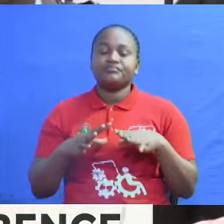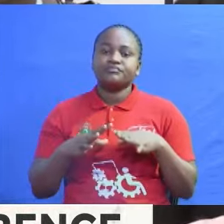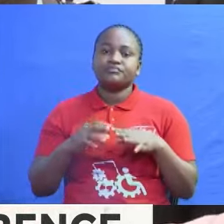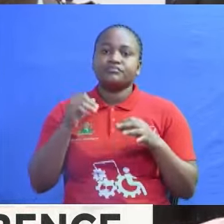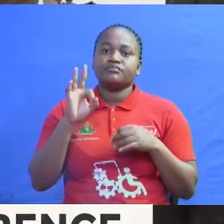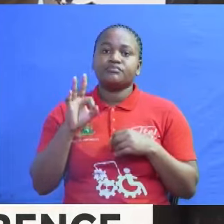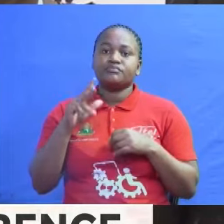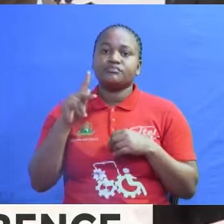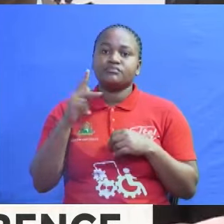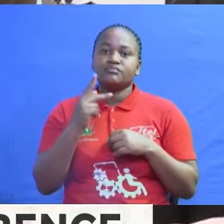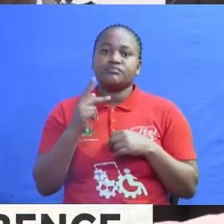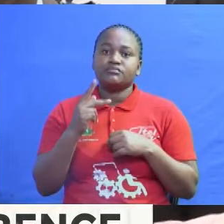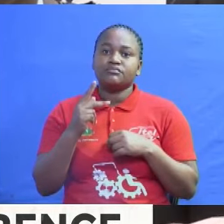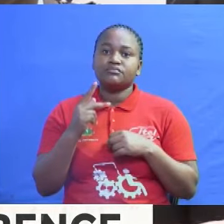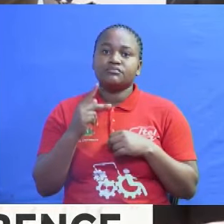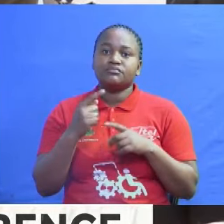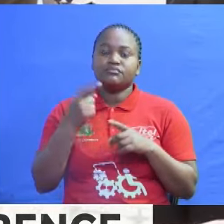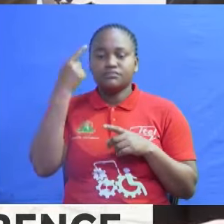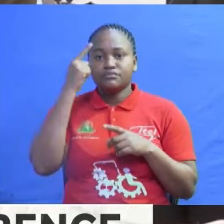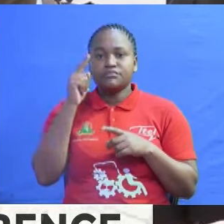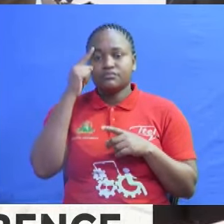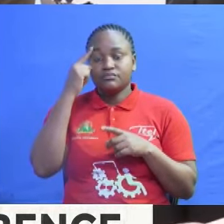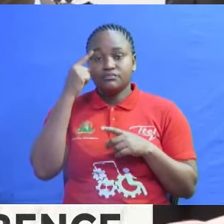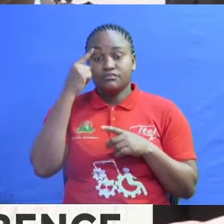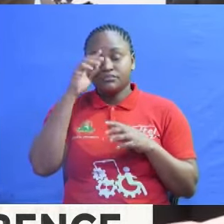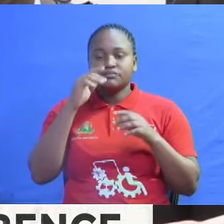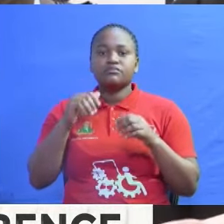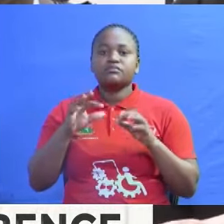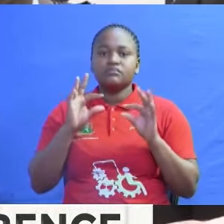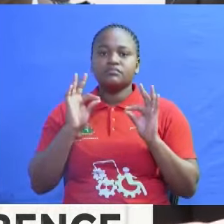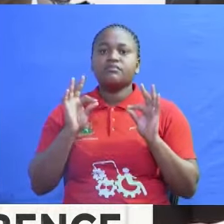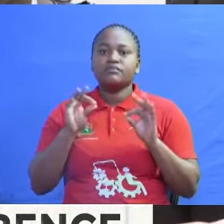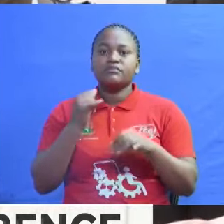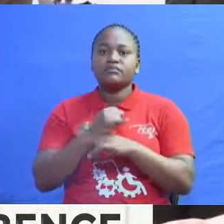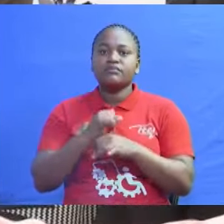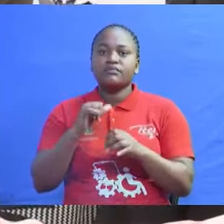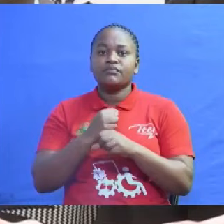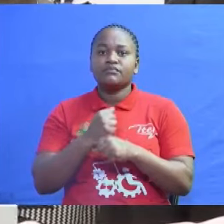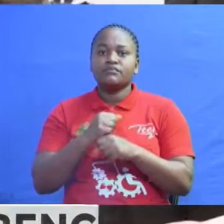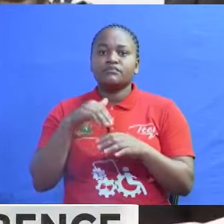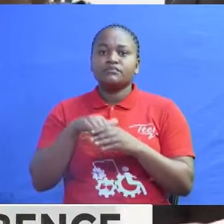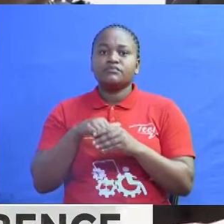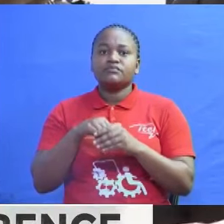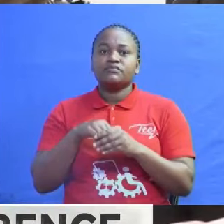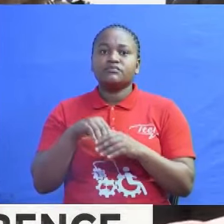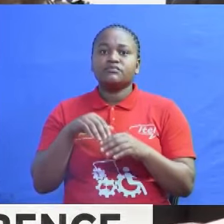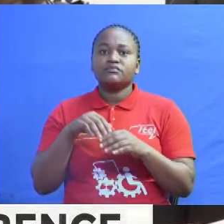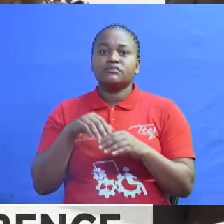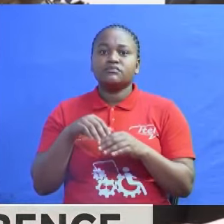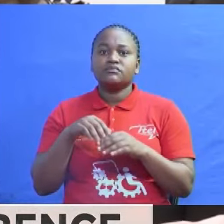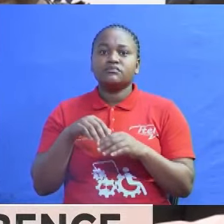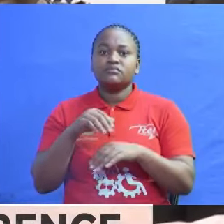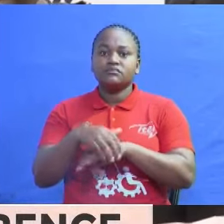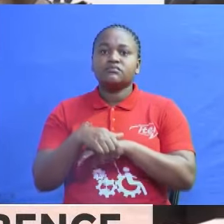of Kenya for the great job they have done in hosting the African